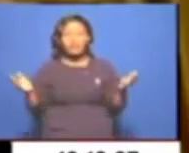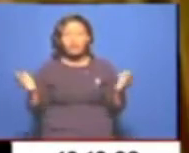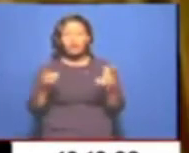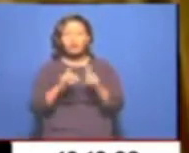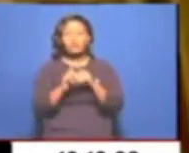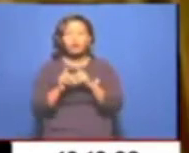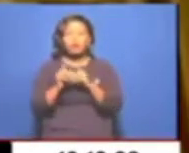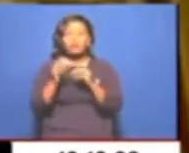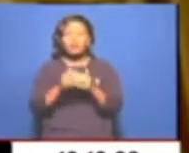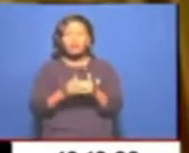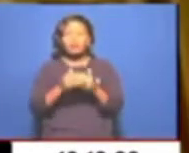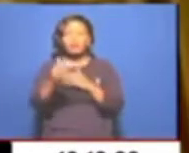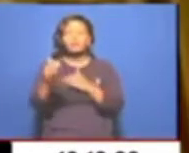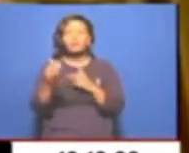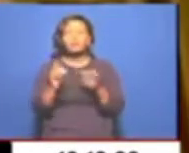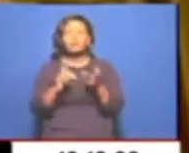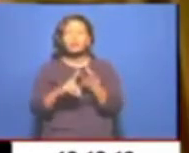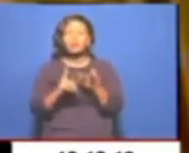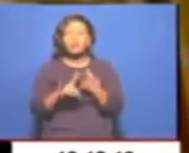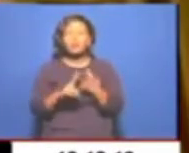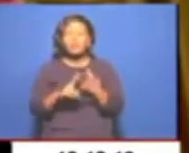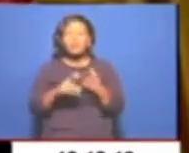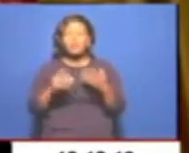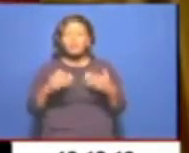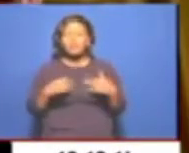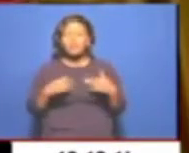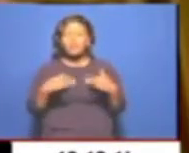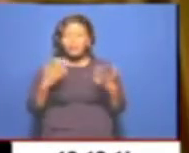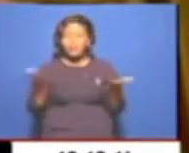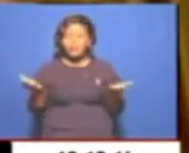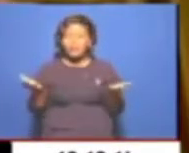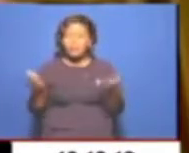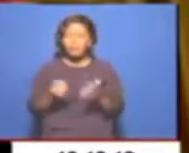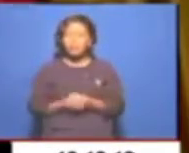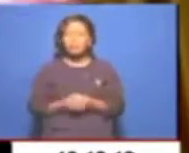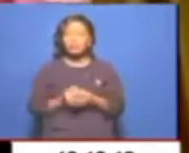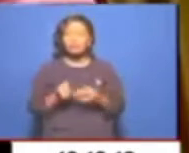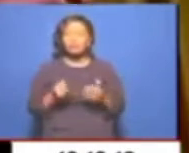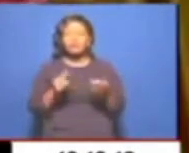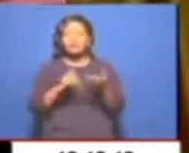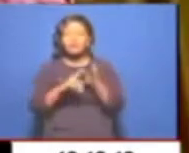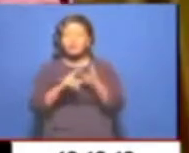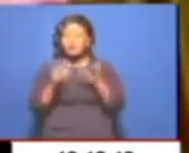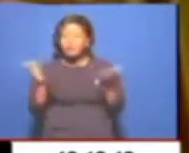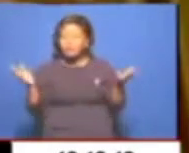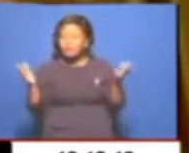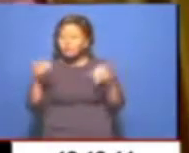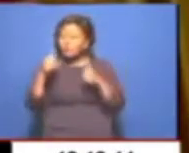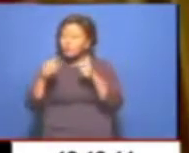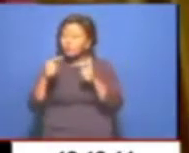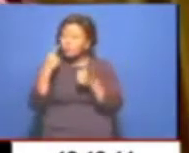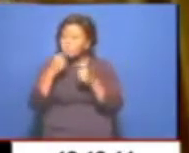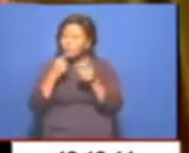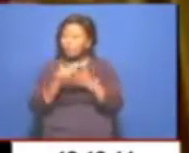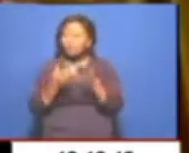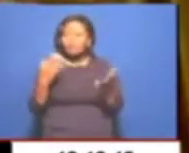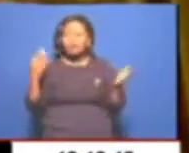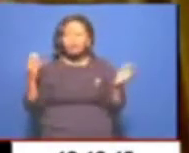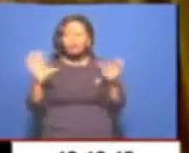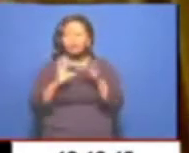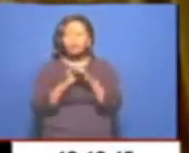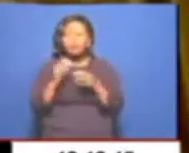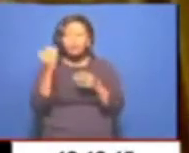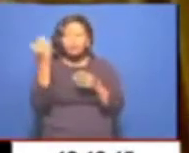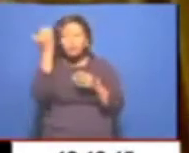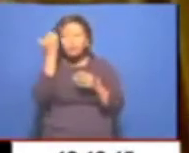making. And the ones who are supposed to remedy the situation did not remedy the situation. They were not brought before this court on that particular issue, so I think we can just